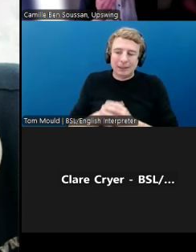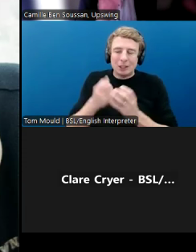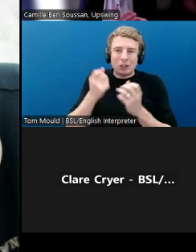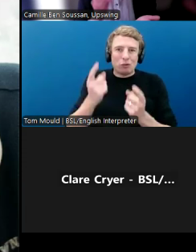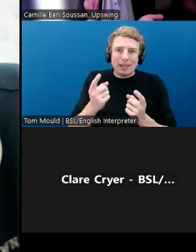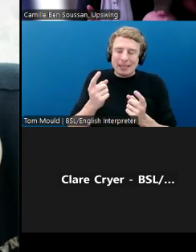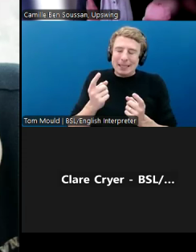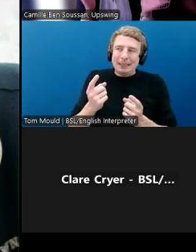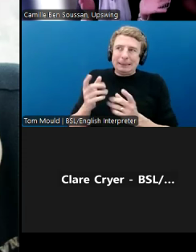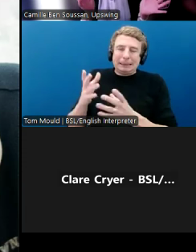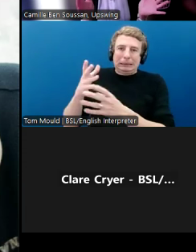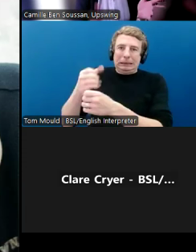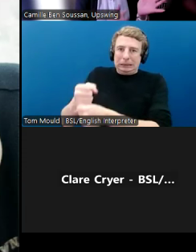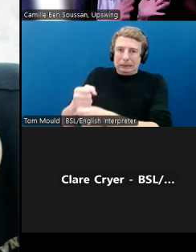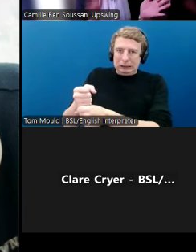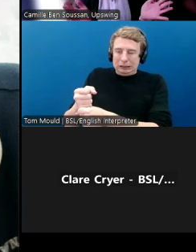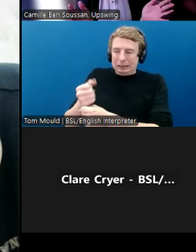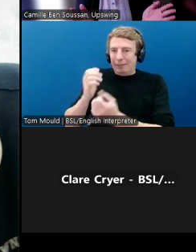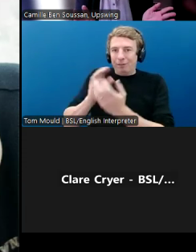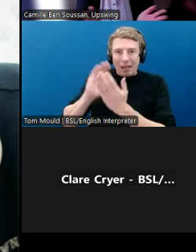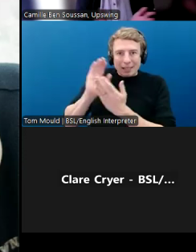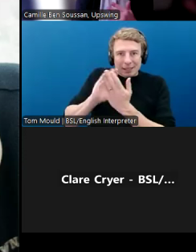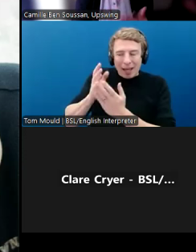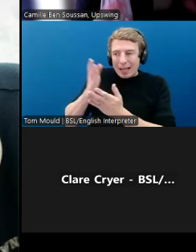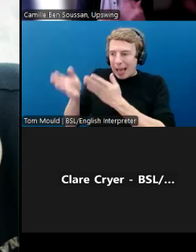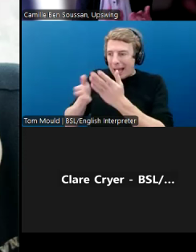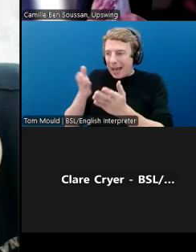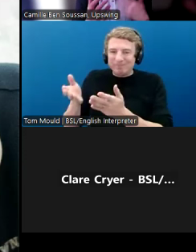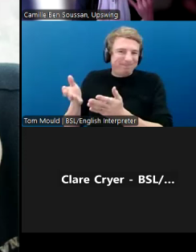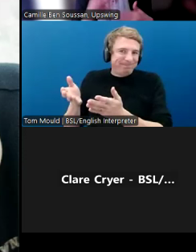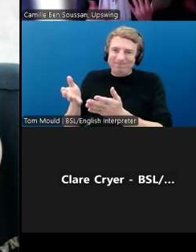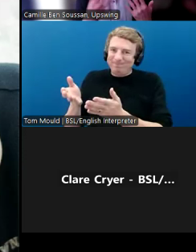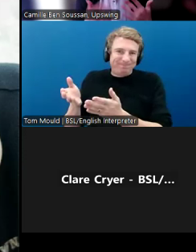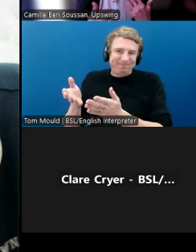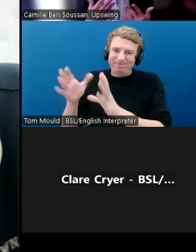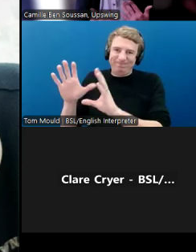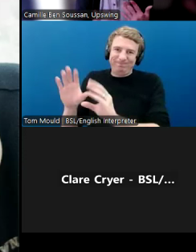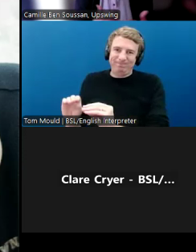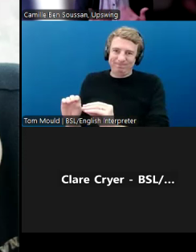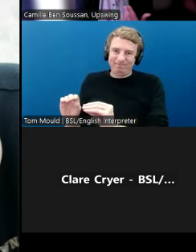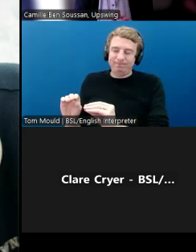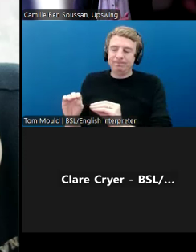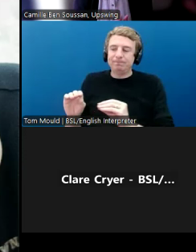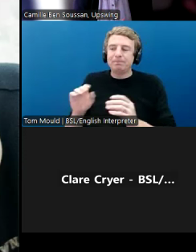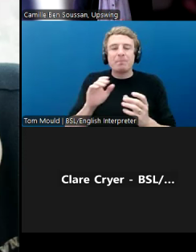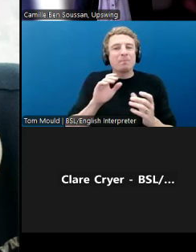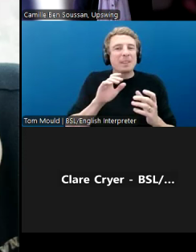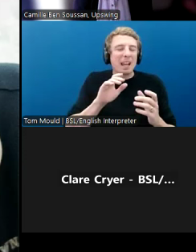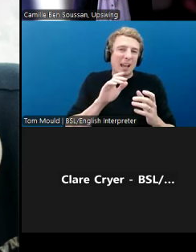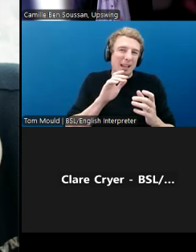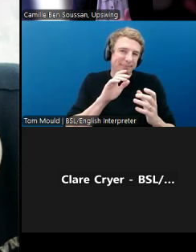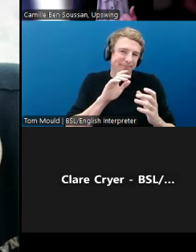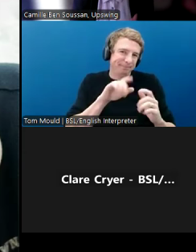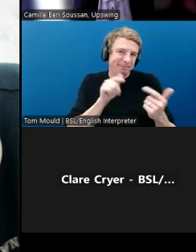obviously paused delivery in care homes for quite a while. We managed to return and resume the